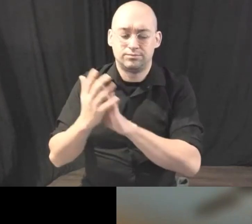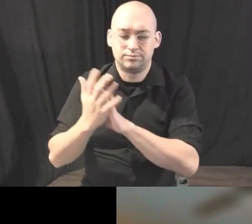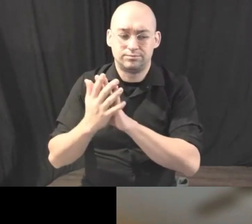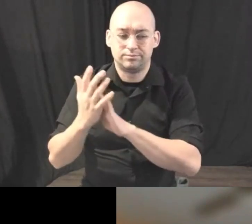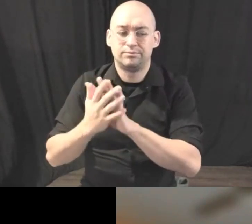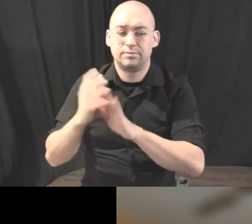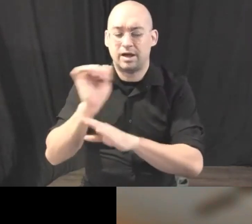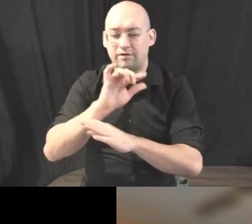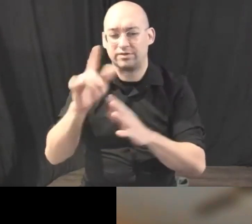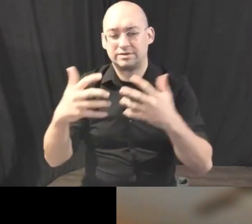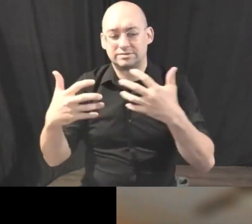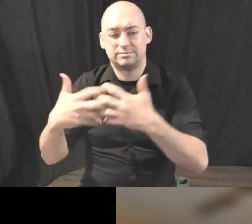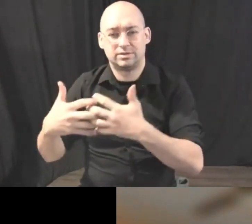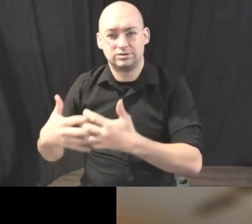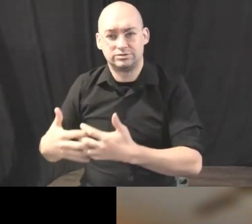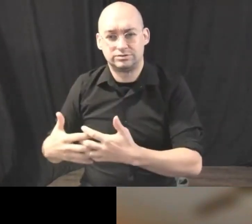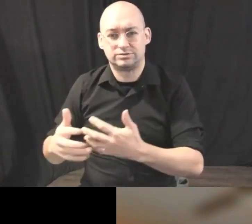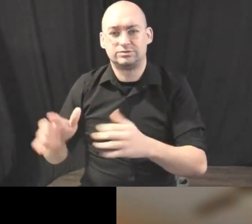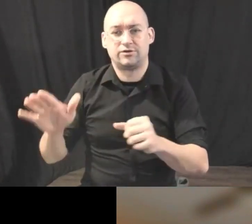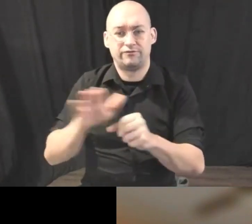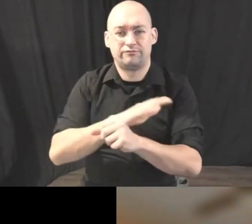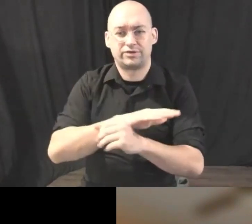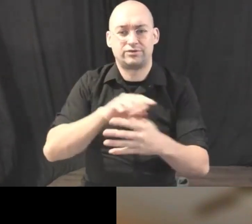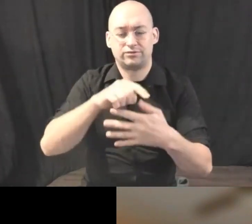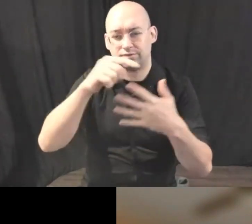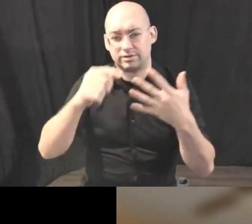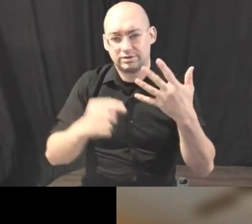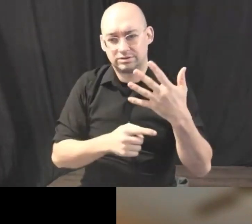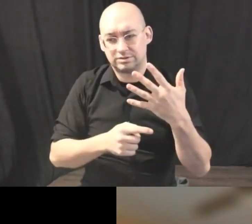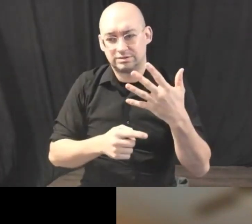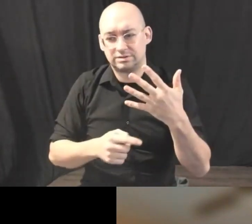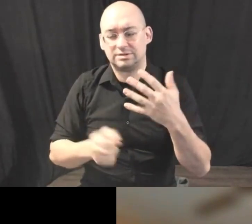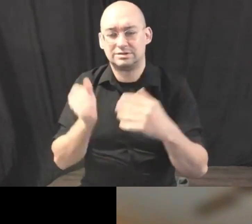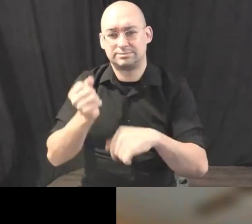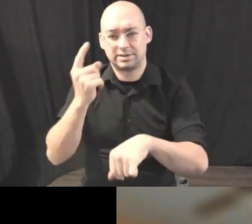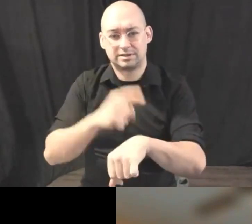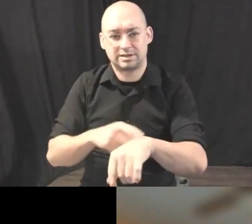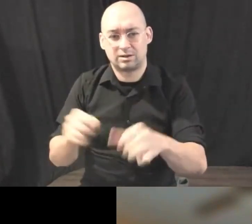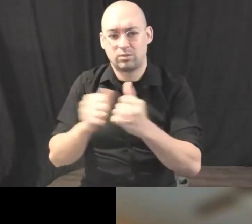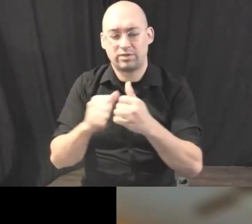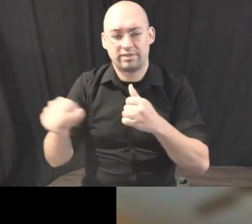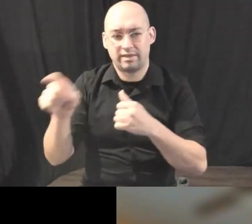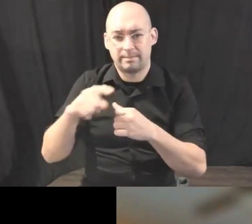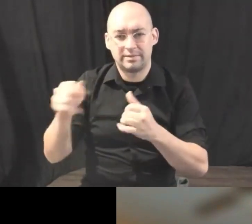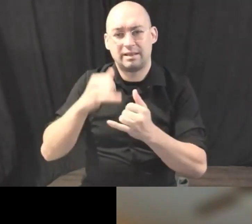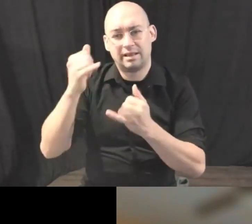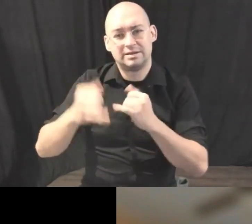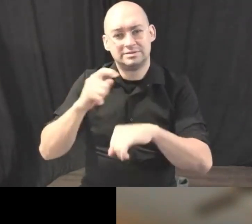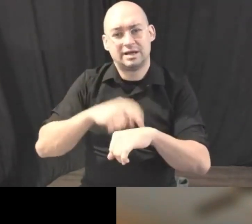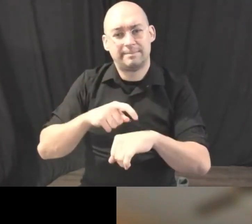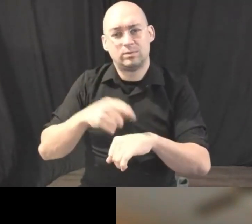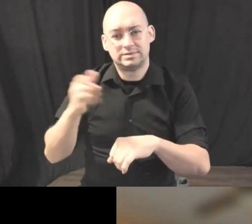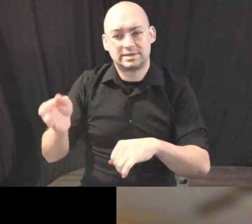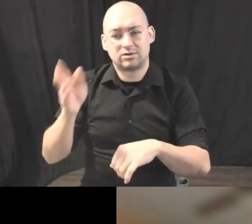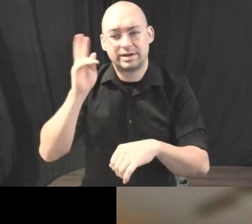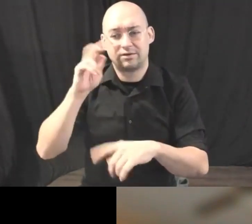to I don't have the whole range. And I spent time with them in the last time that I've been there, just to hear the kinds of needs that were coming